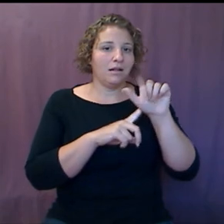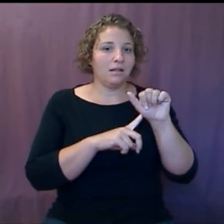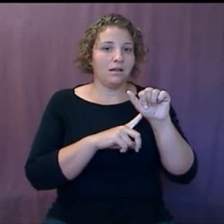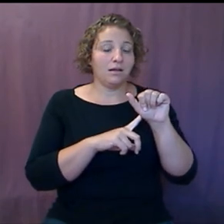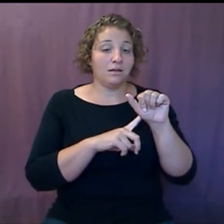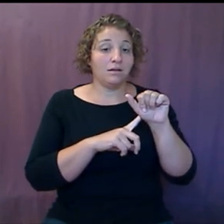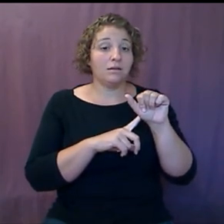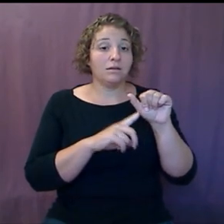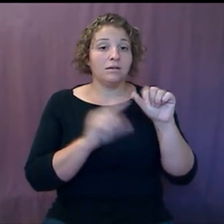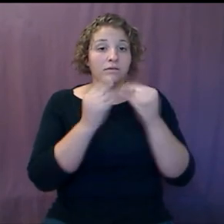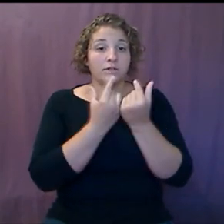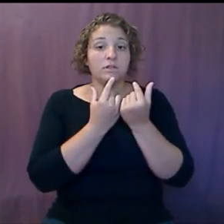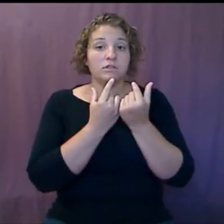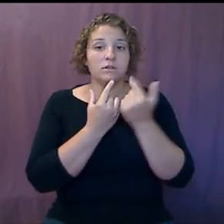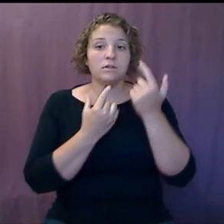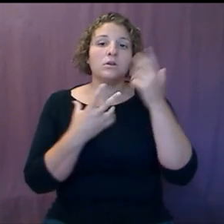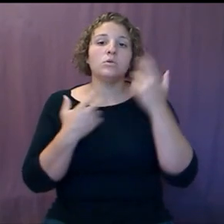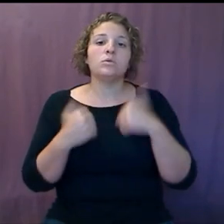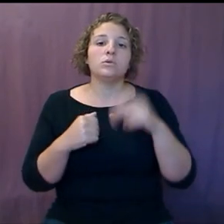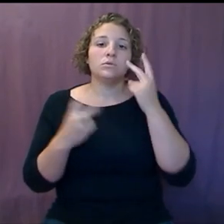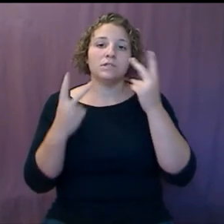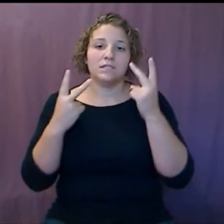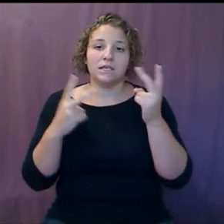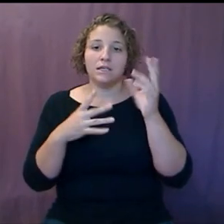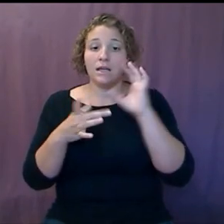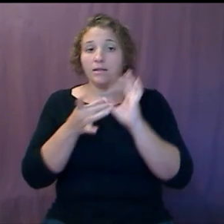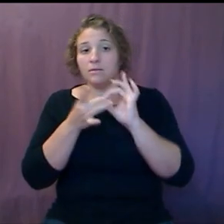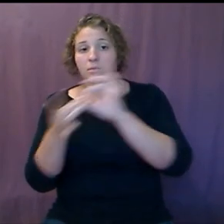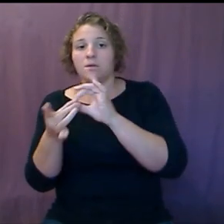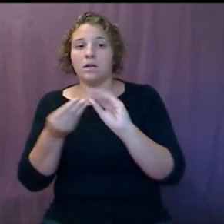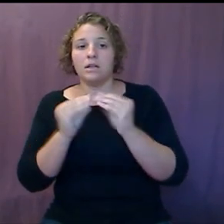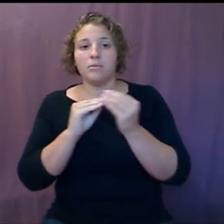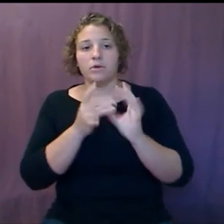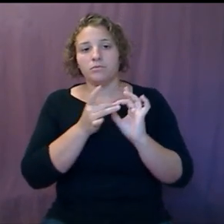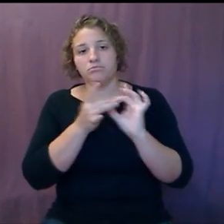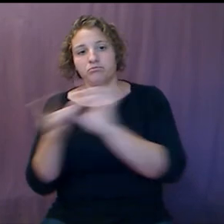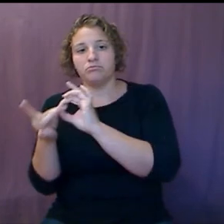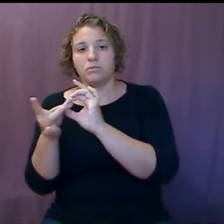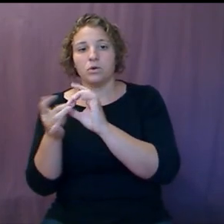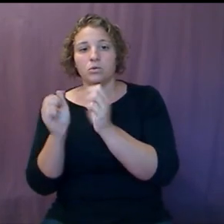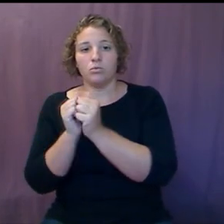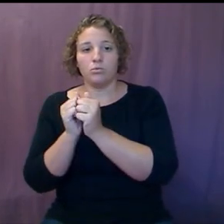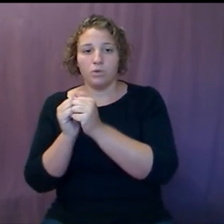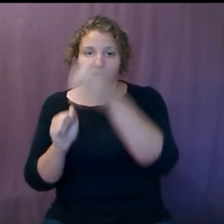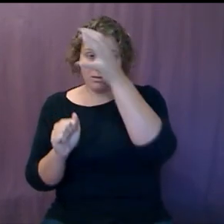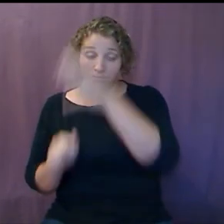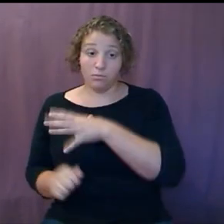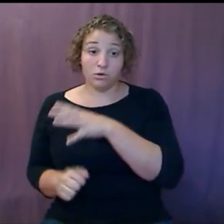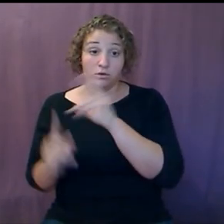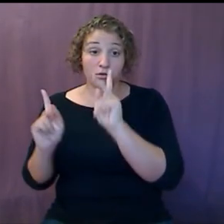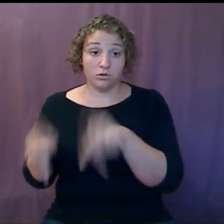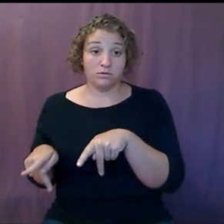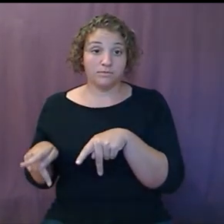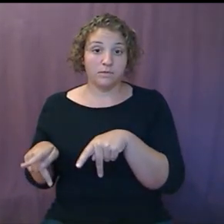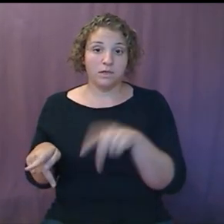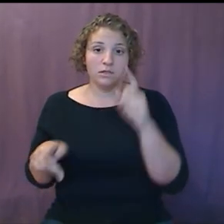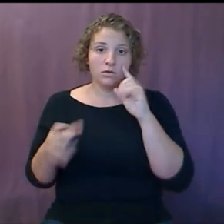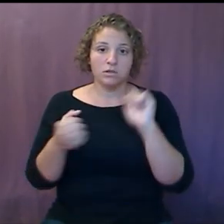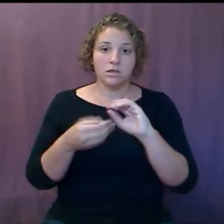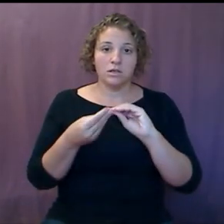and it's occurred but revelation is trying to indicate somehow perhaps something like this there will be a number through events that will be immediately